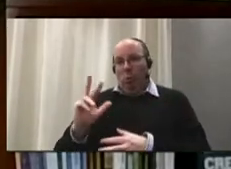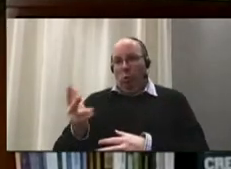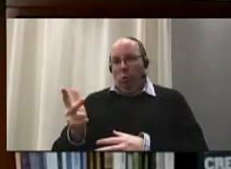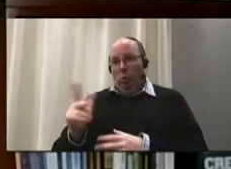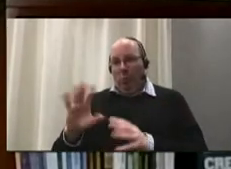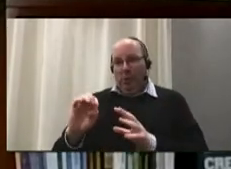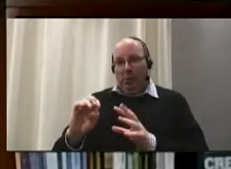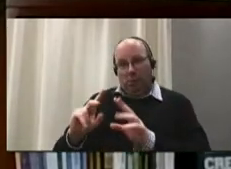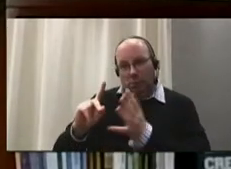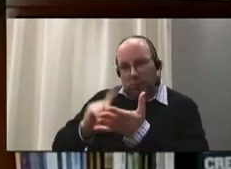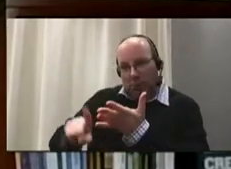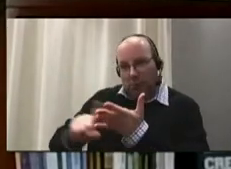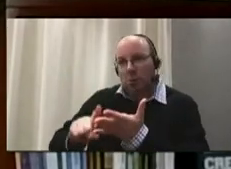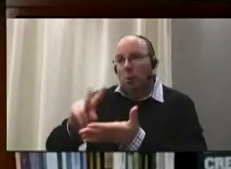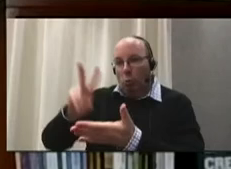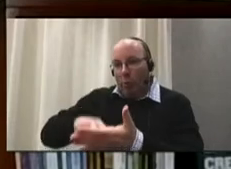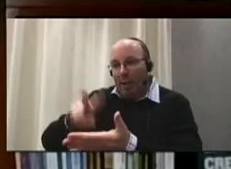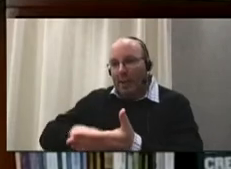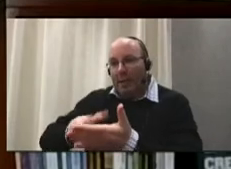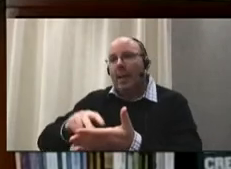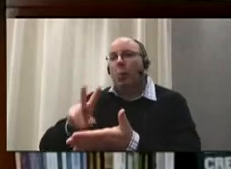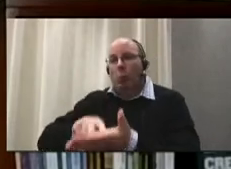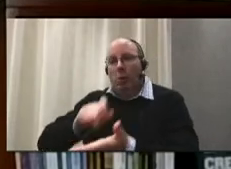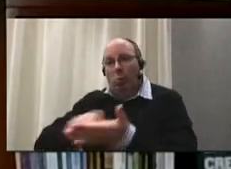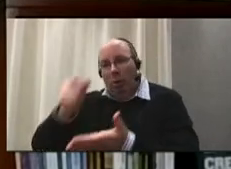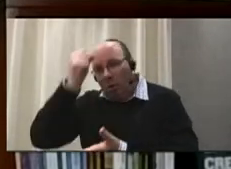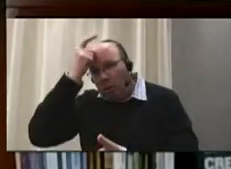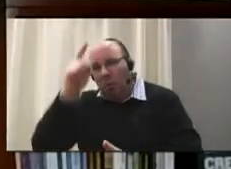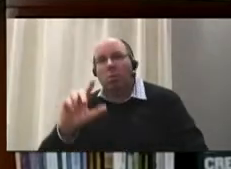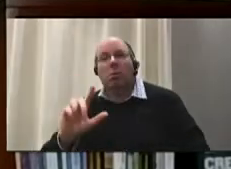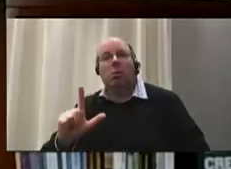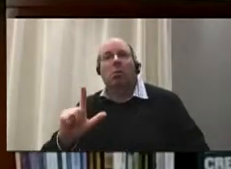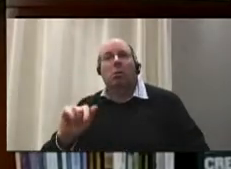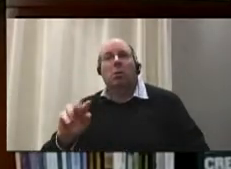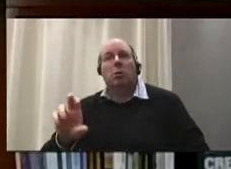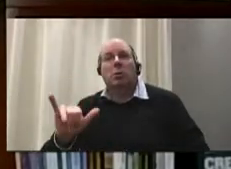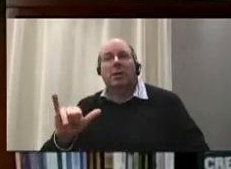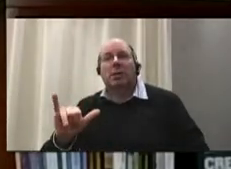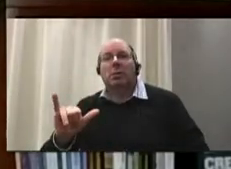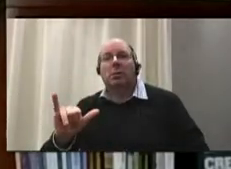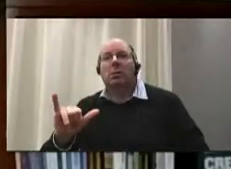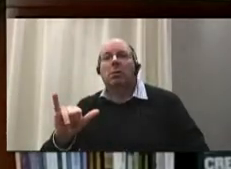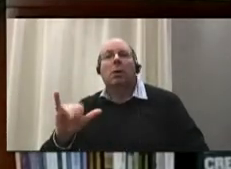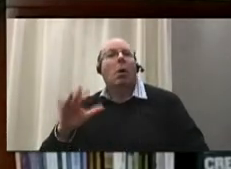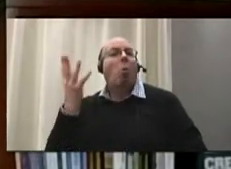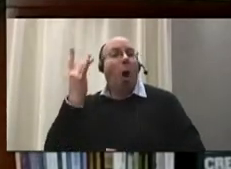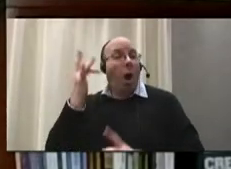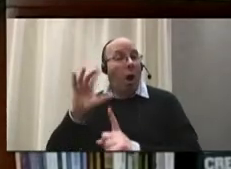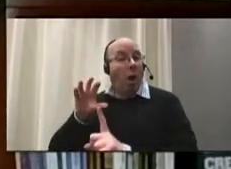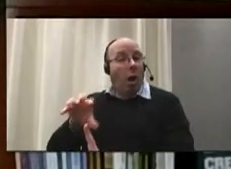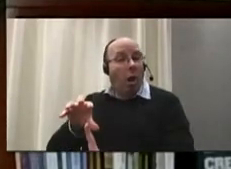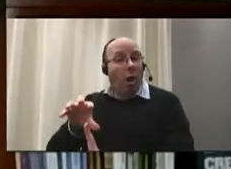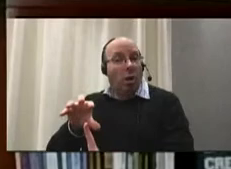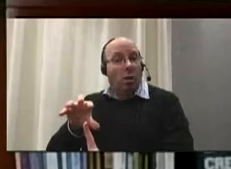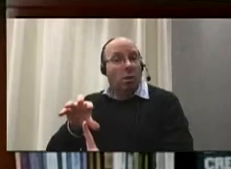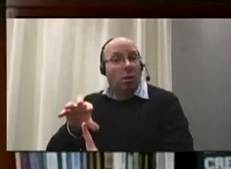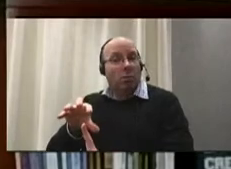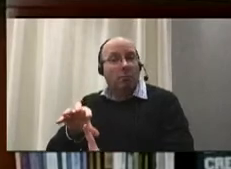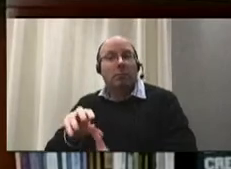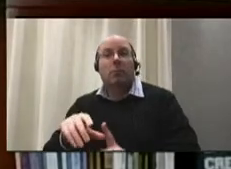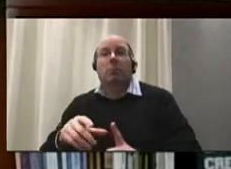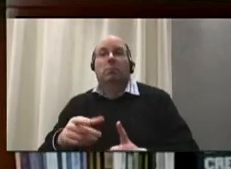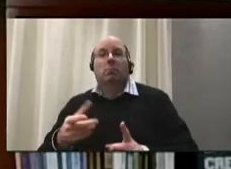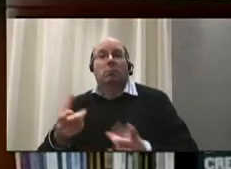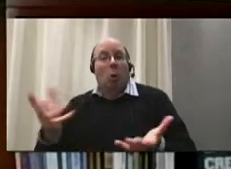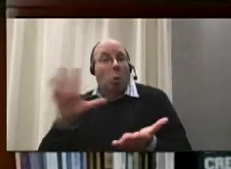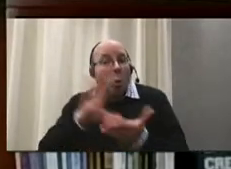call that out because it's really important, because reading is so fundamental to students being able to access additional content.